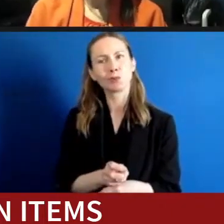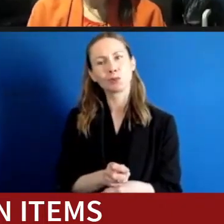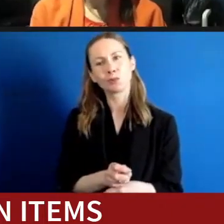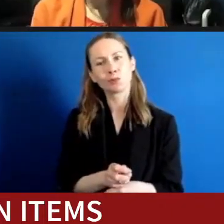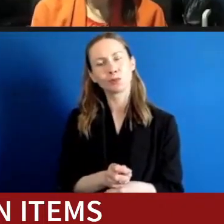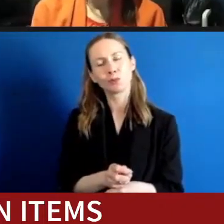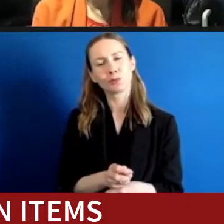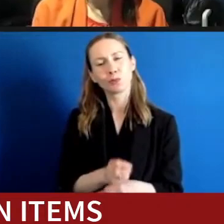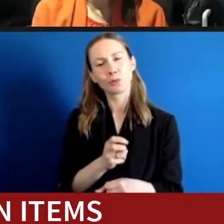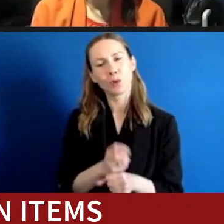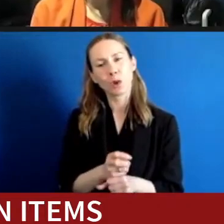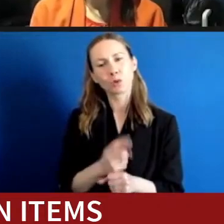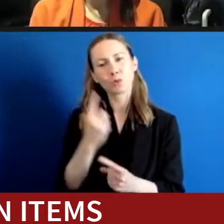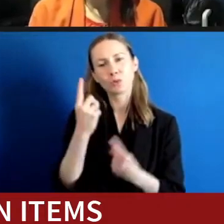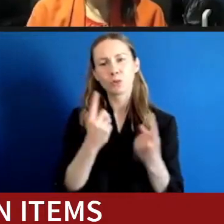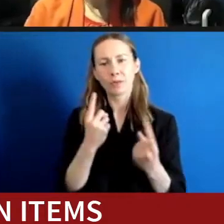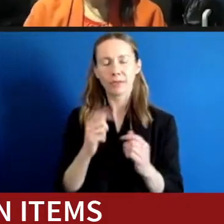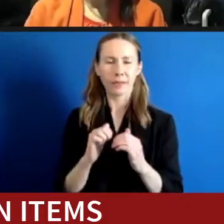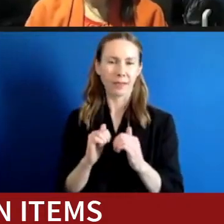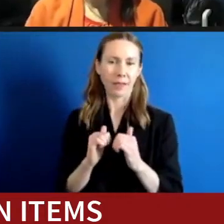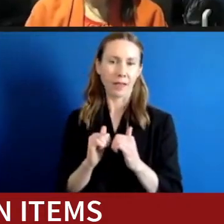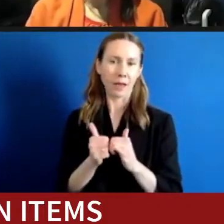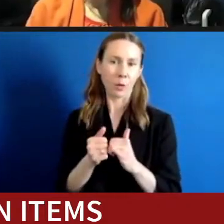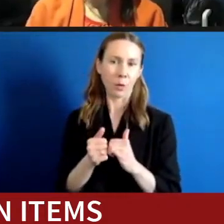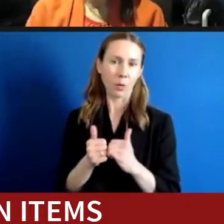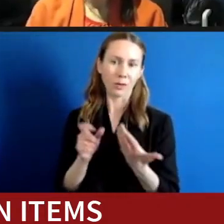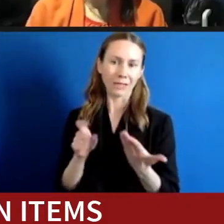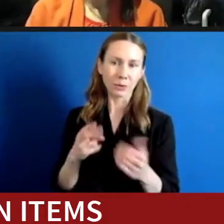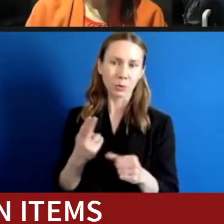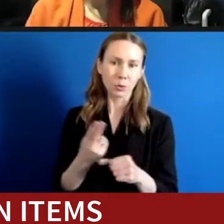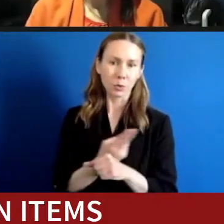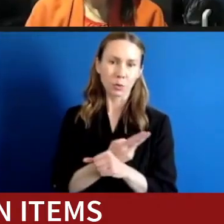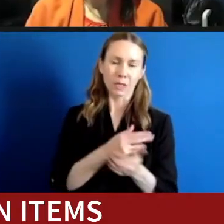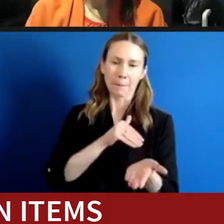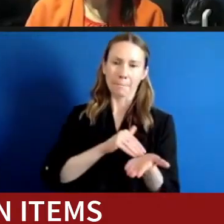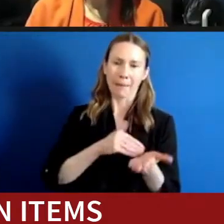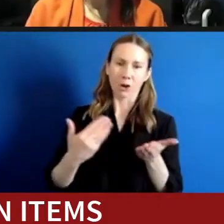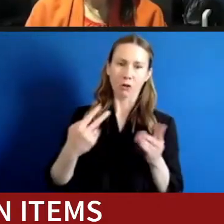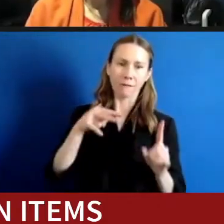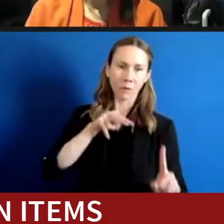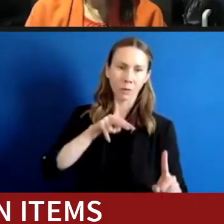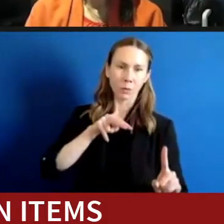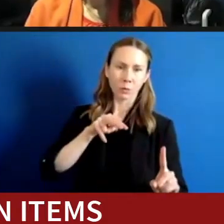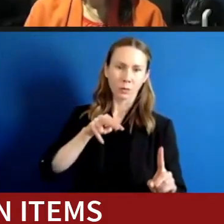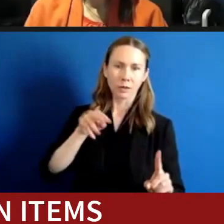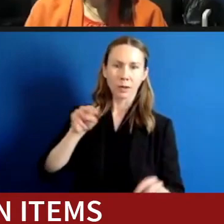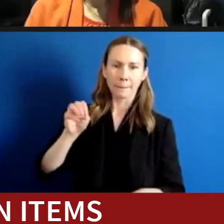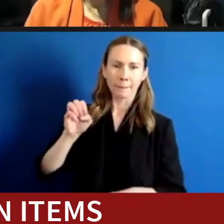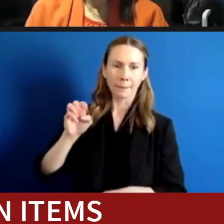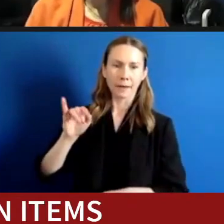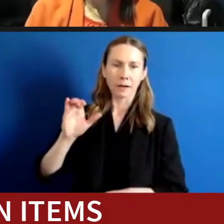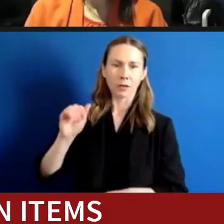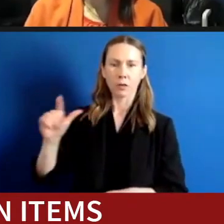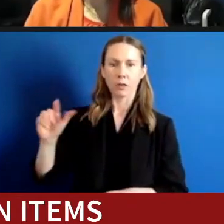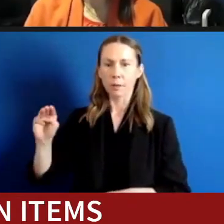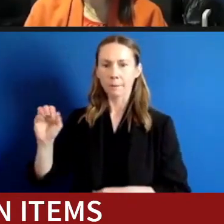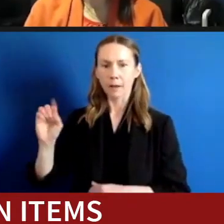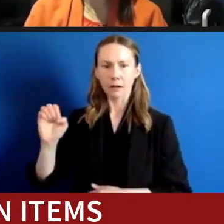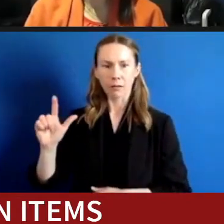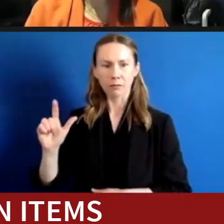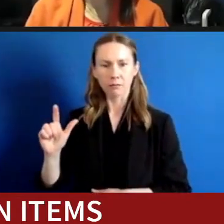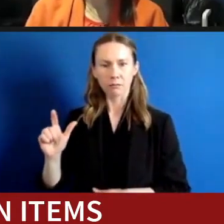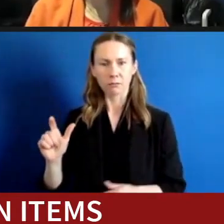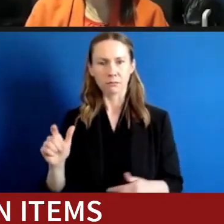think about like needing to use a medical model. They would really think that they don't want to be